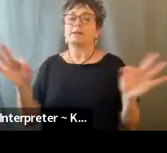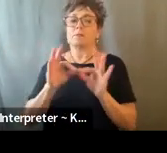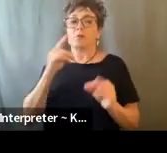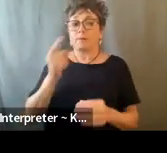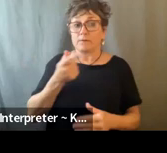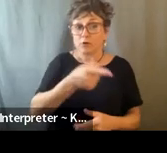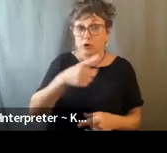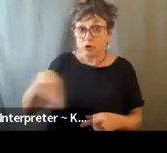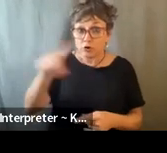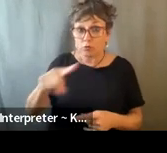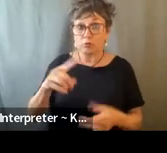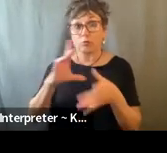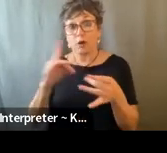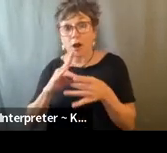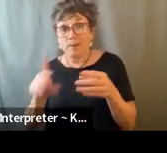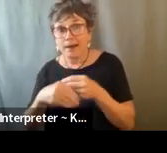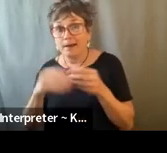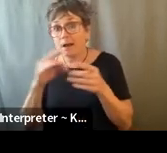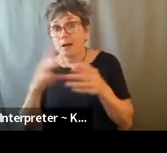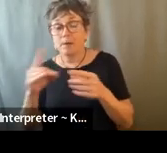and sharing.